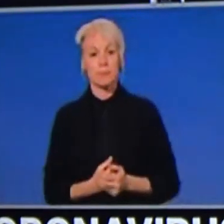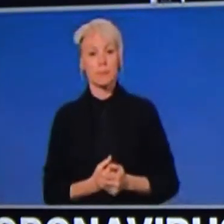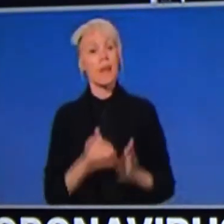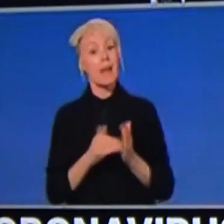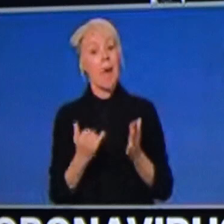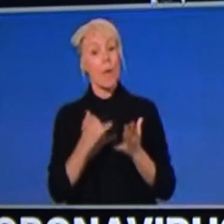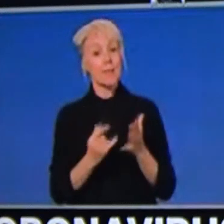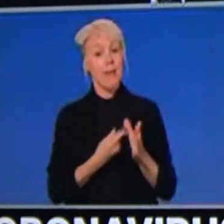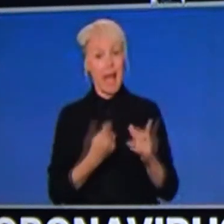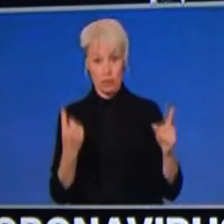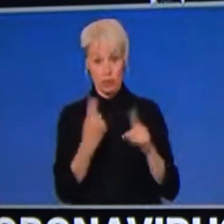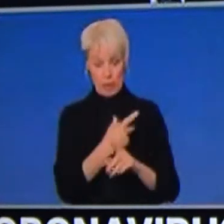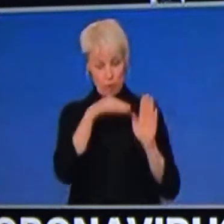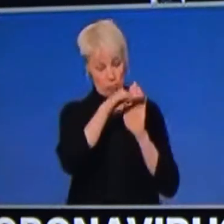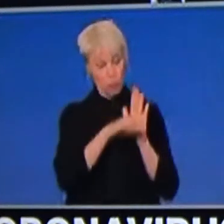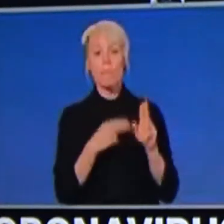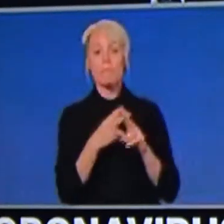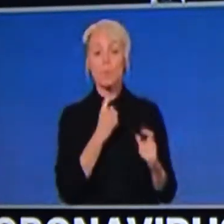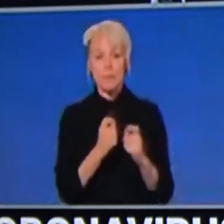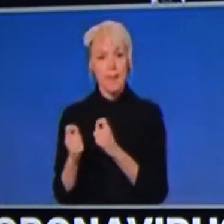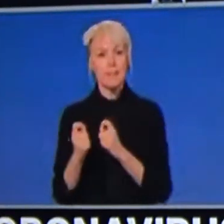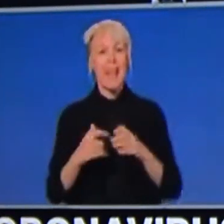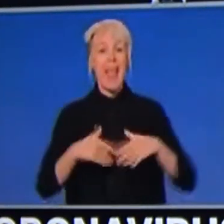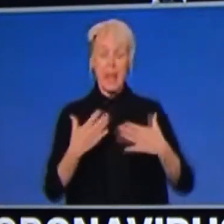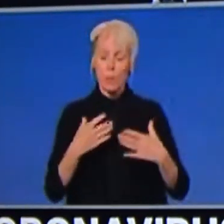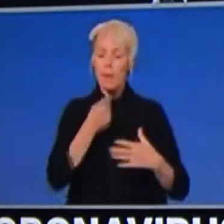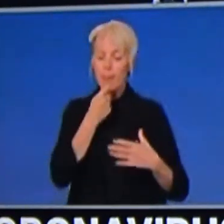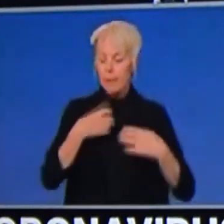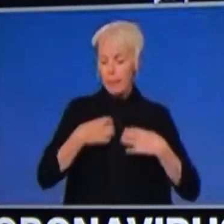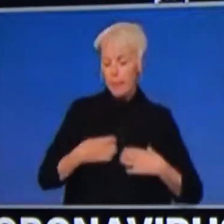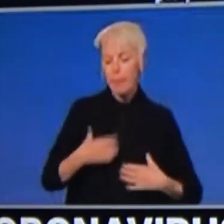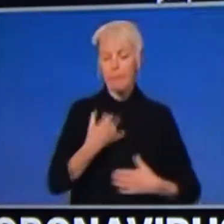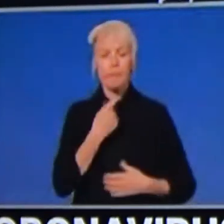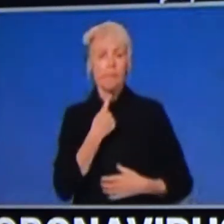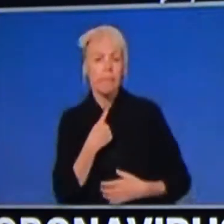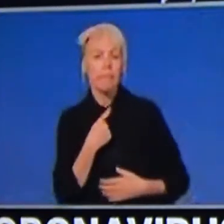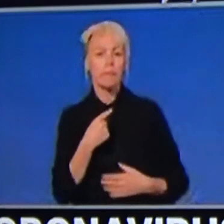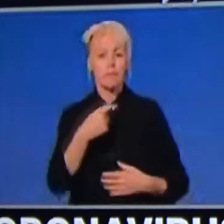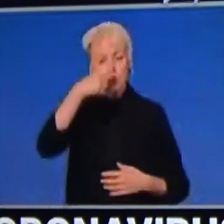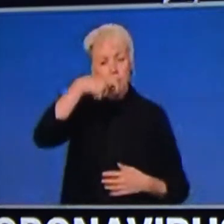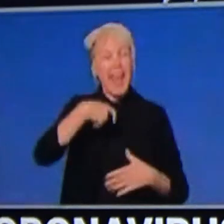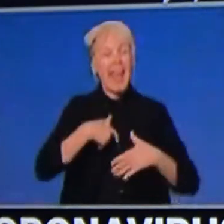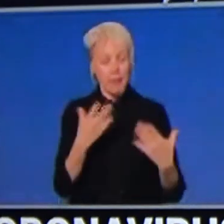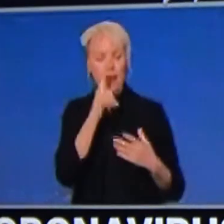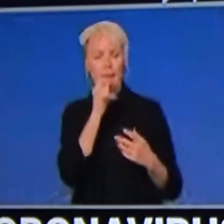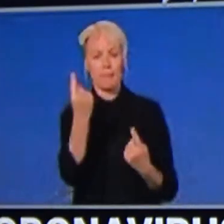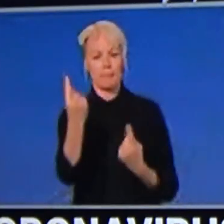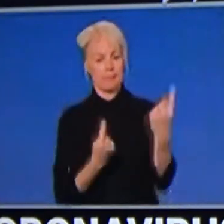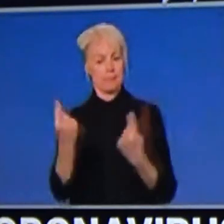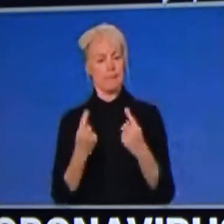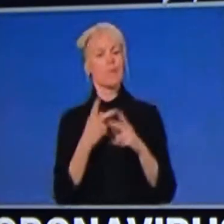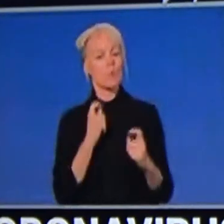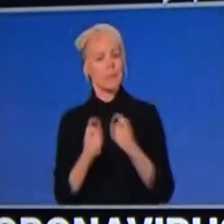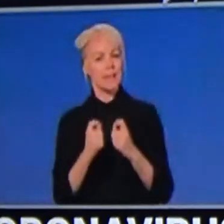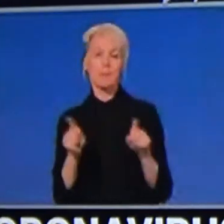respiratory illness. New South Wales has broadened its testing. Victoria's broadened its testing. We have existing what we call sentinel surveillance, which has